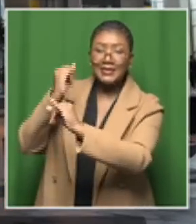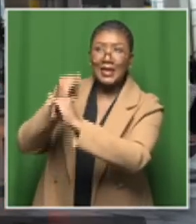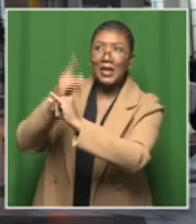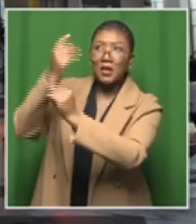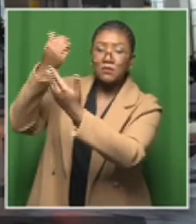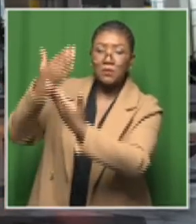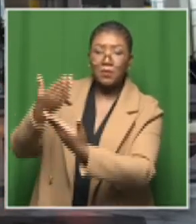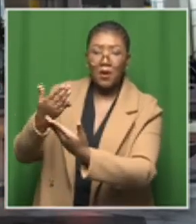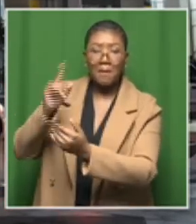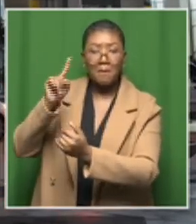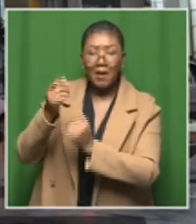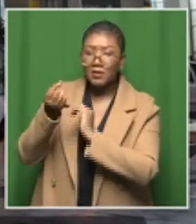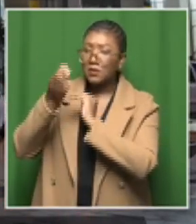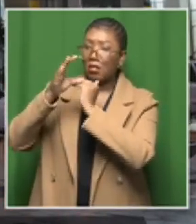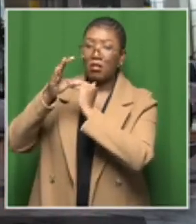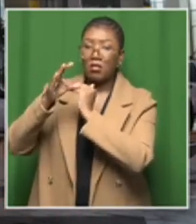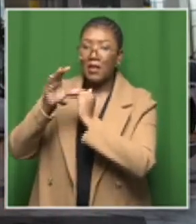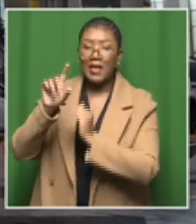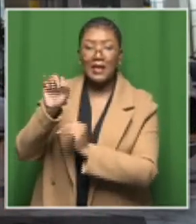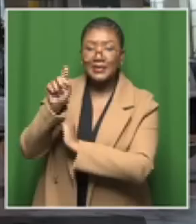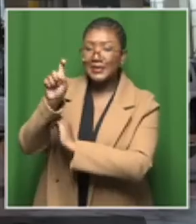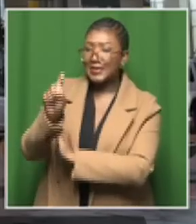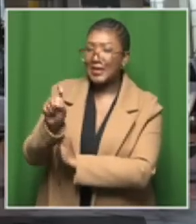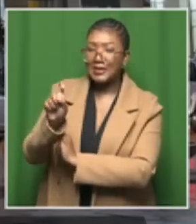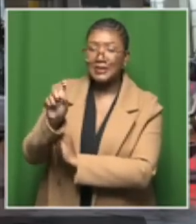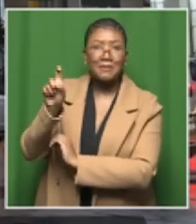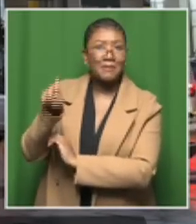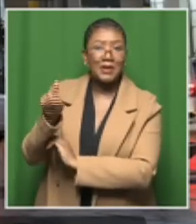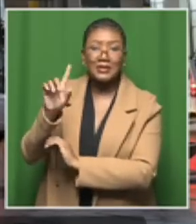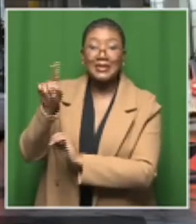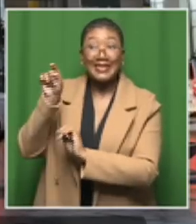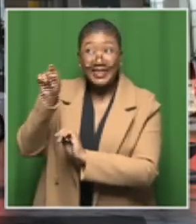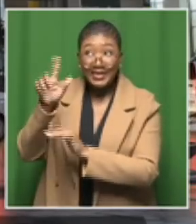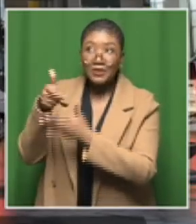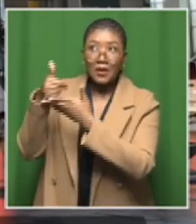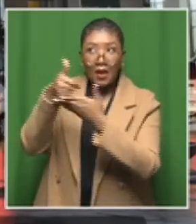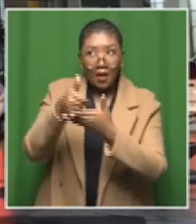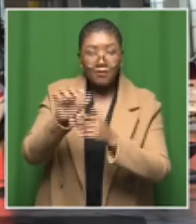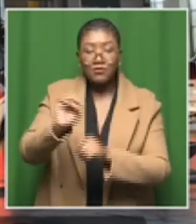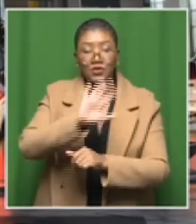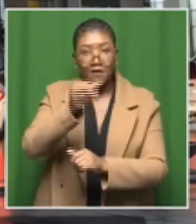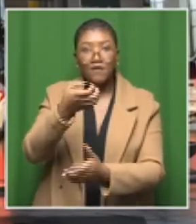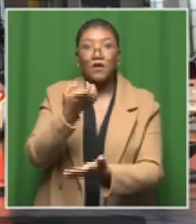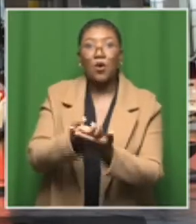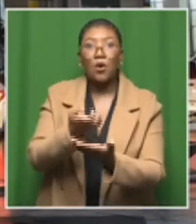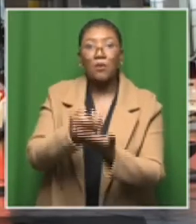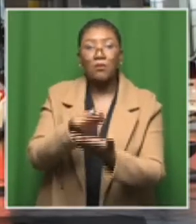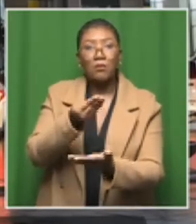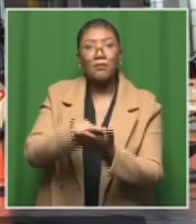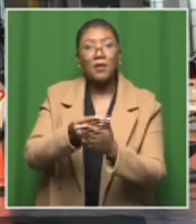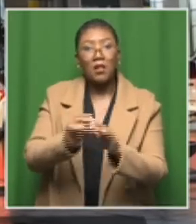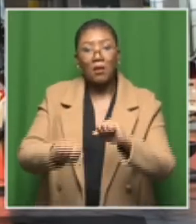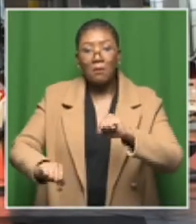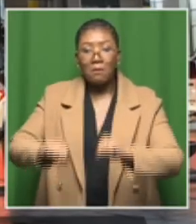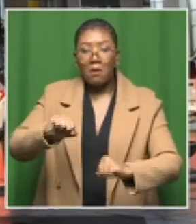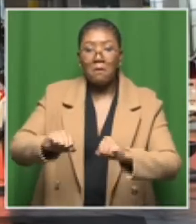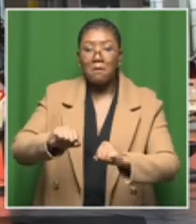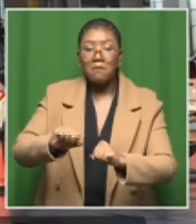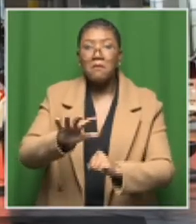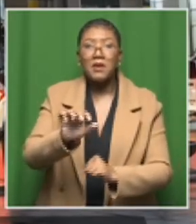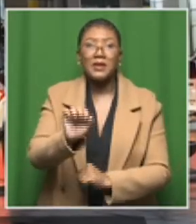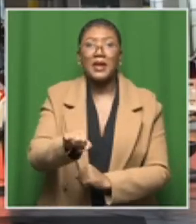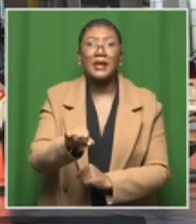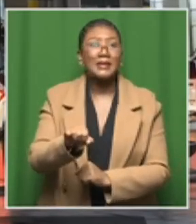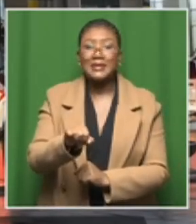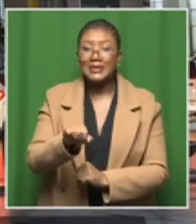you were to increase corporate tax, it would hurt the current economic base of the country and foreign direct investments coming in. How do you